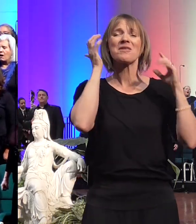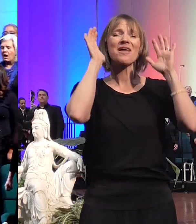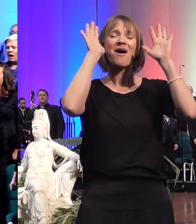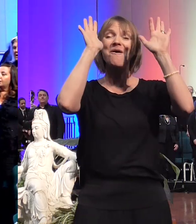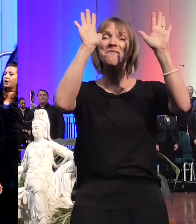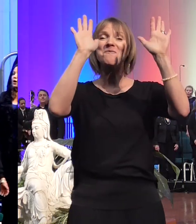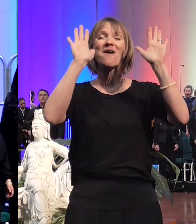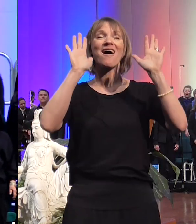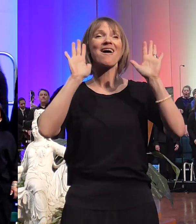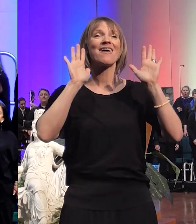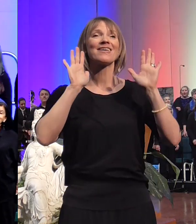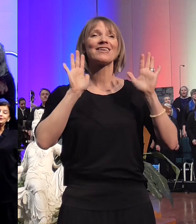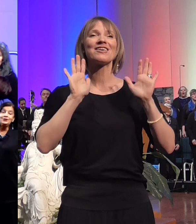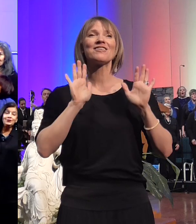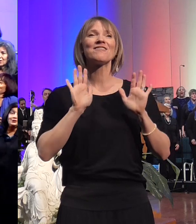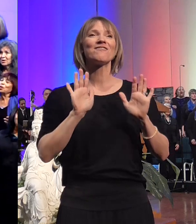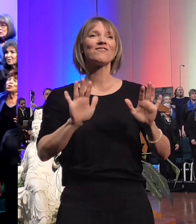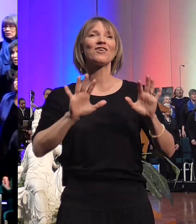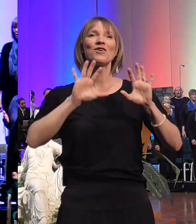what a